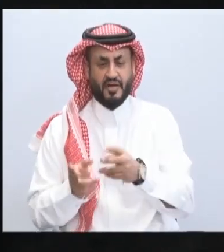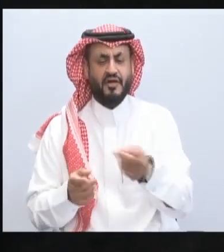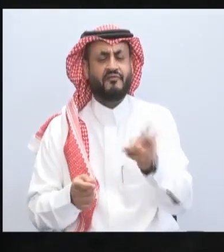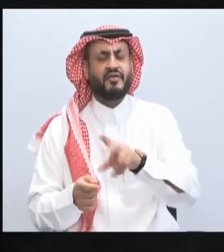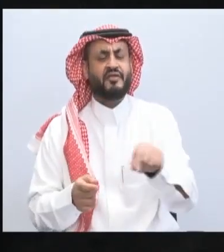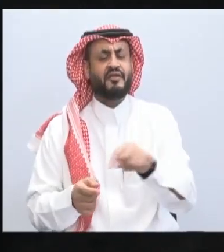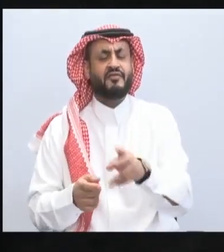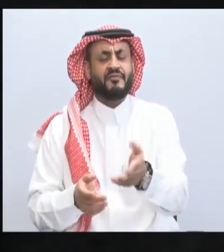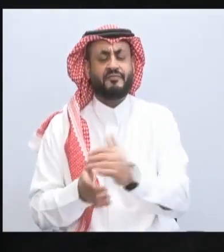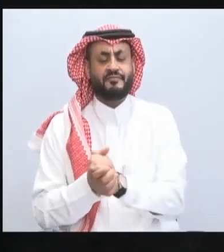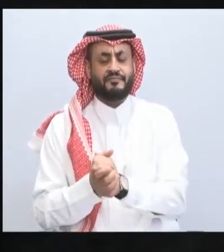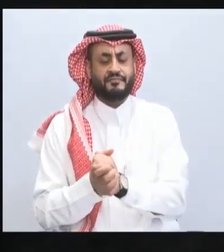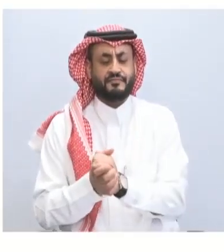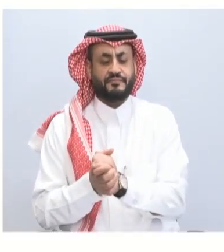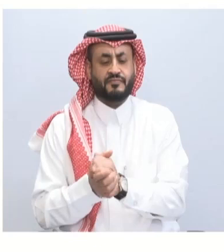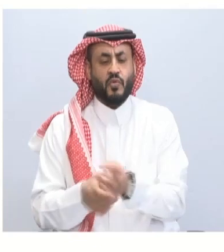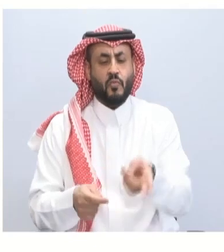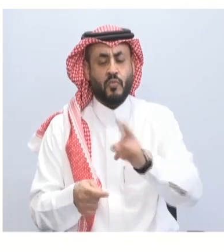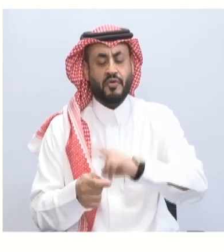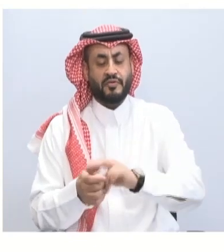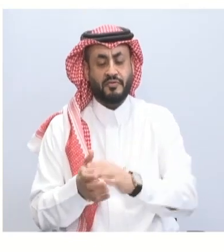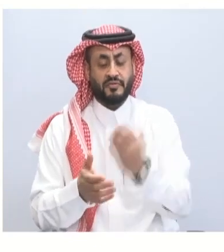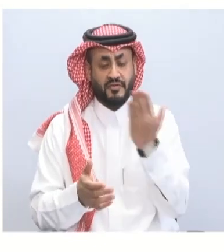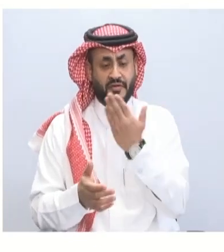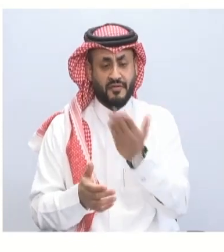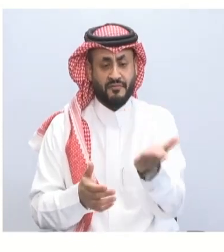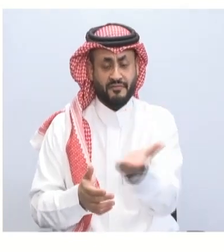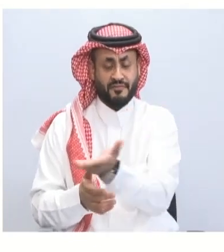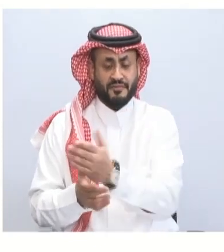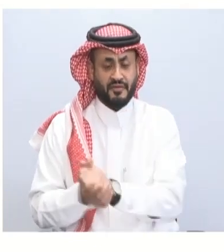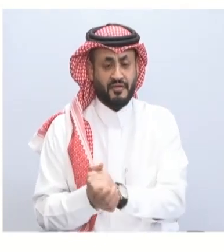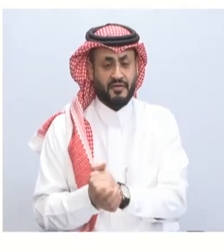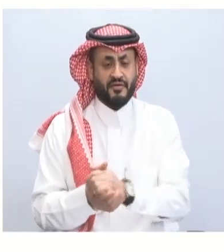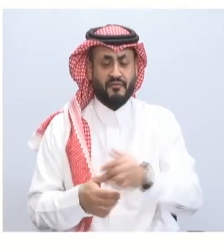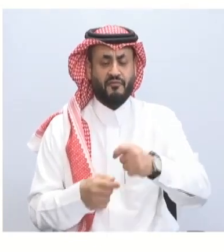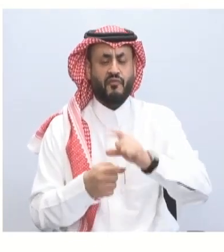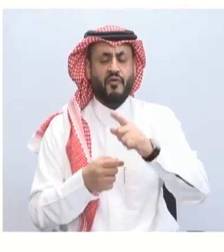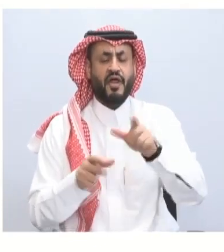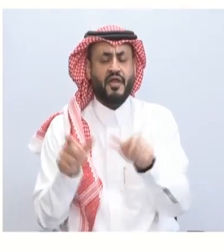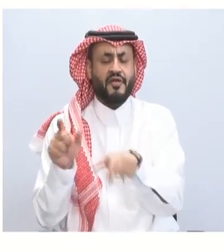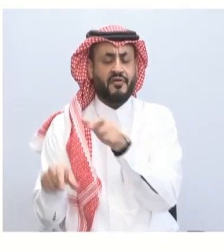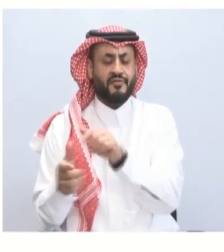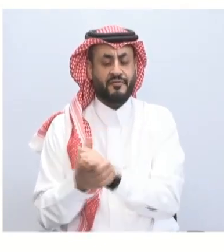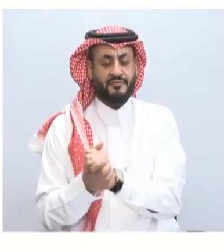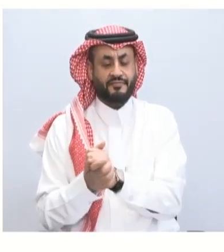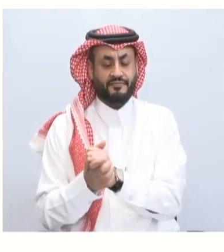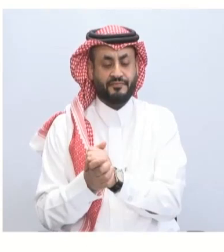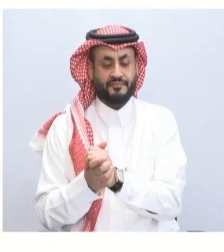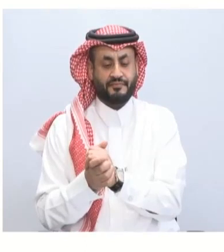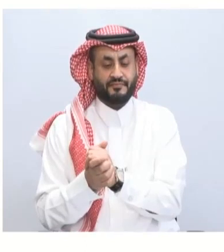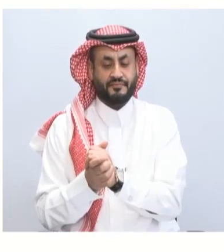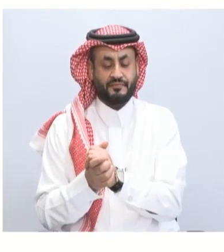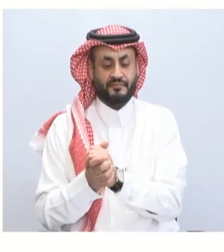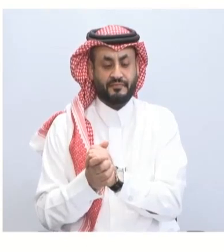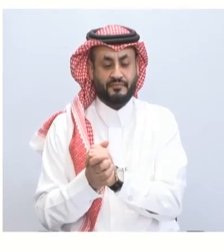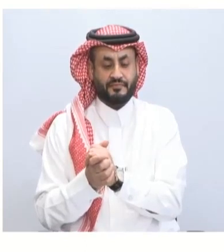and see what we have here. More, we can say that project participants admitted to have been intimidated and reluctant